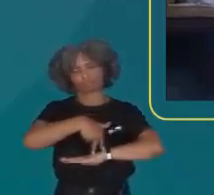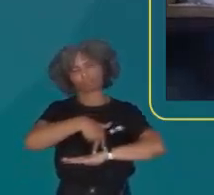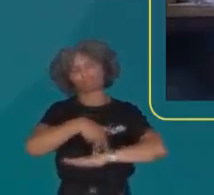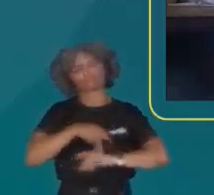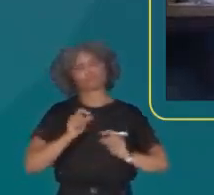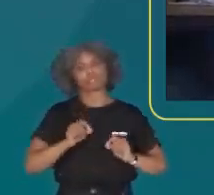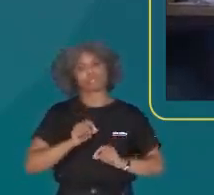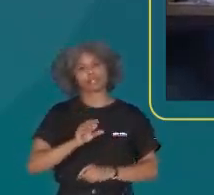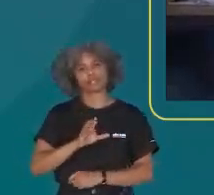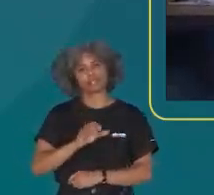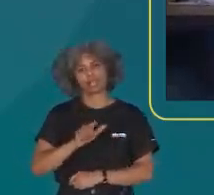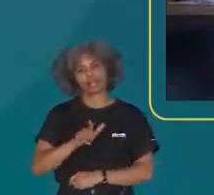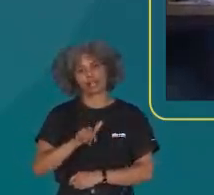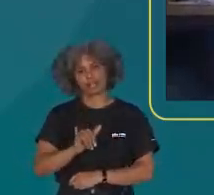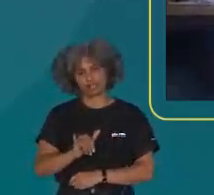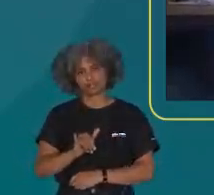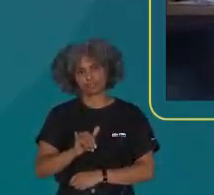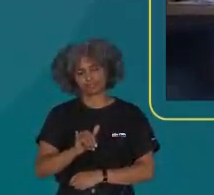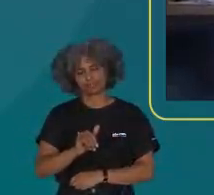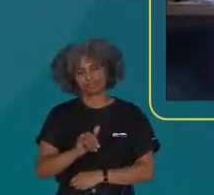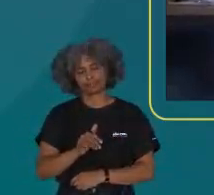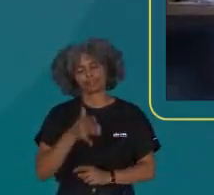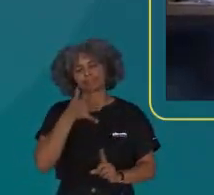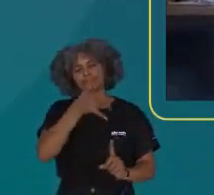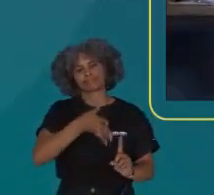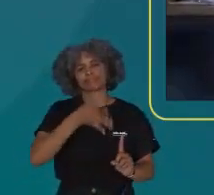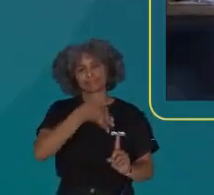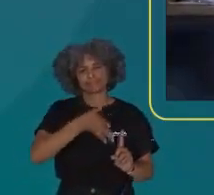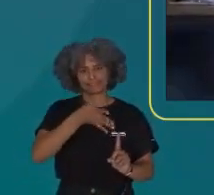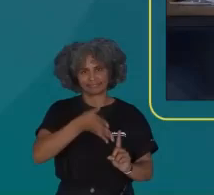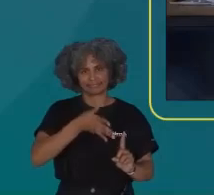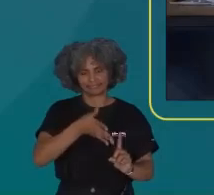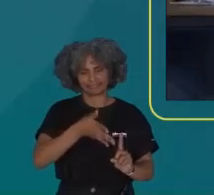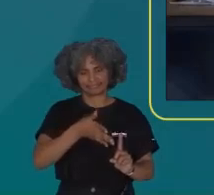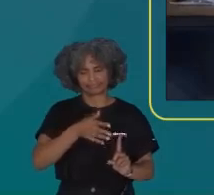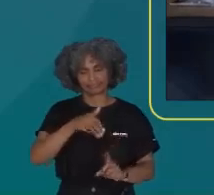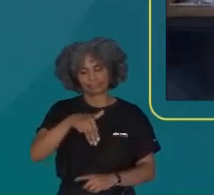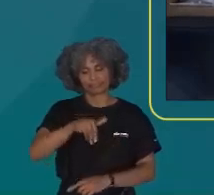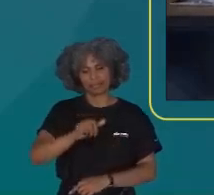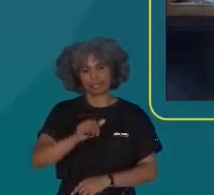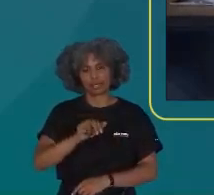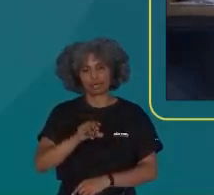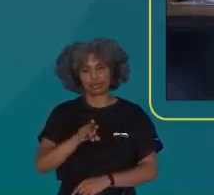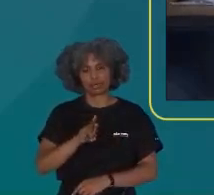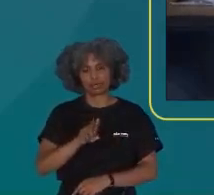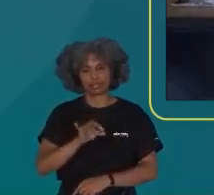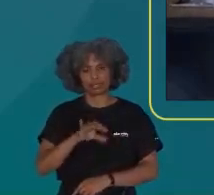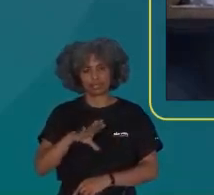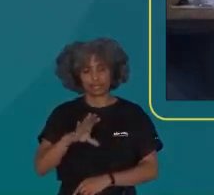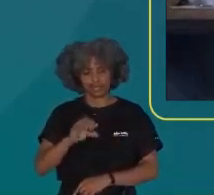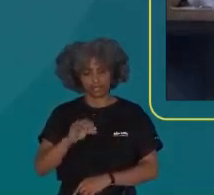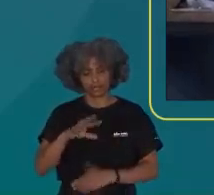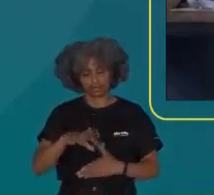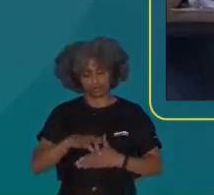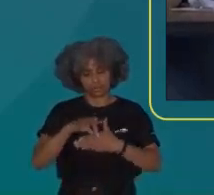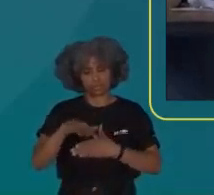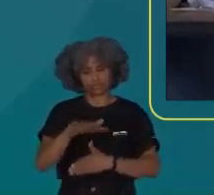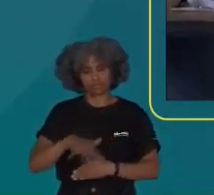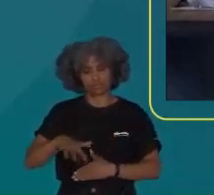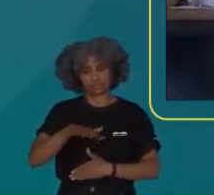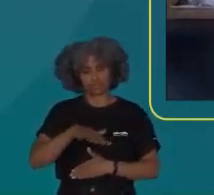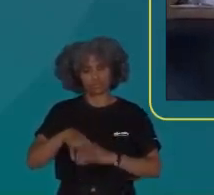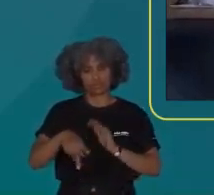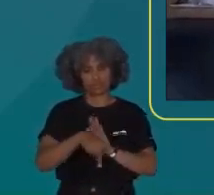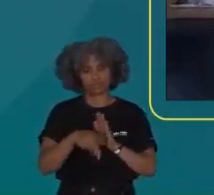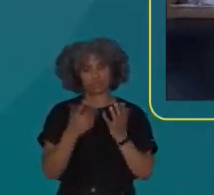is Marisha Mira, head of the Environmental Department of the City of Cali in Colombia. In a few months, your